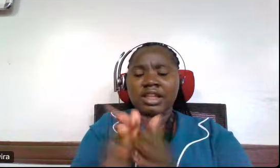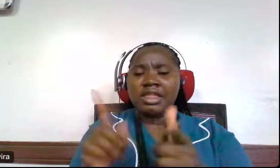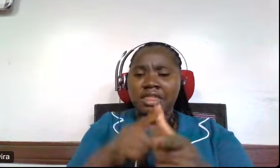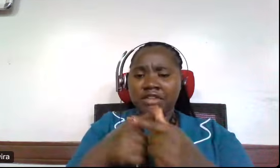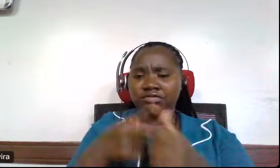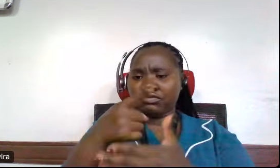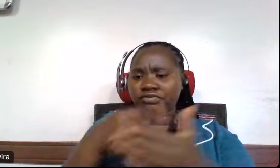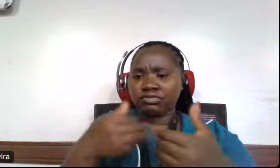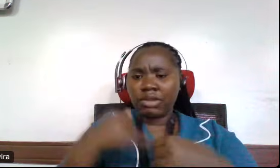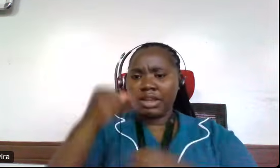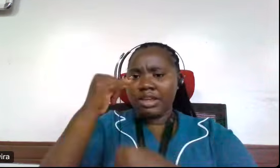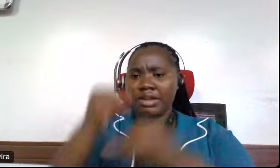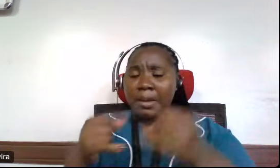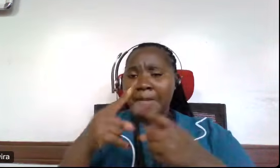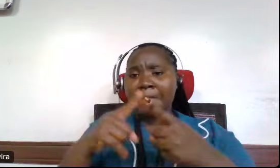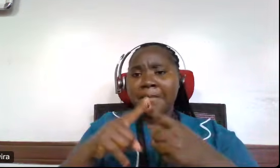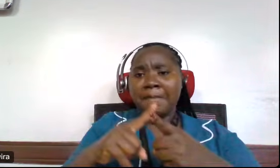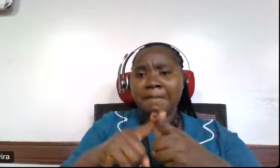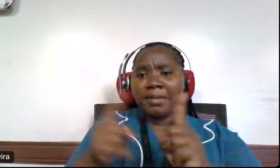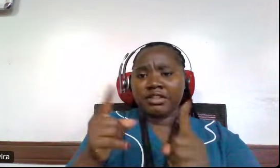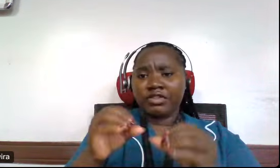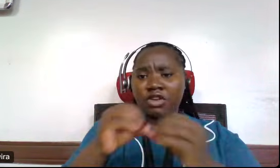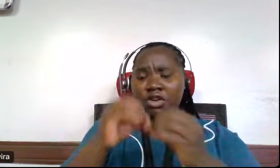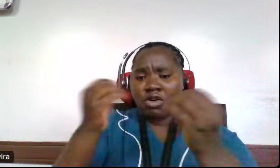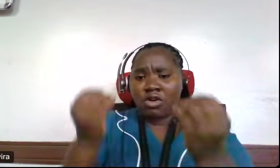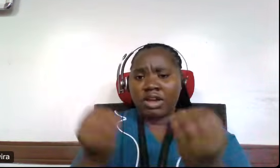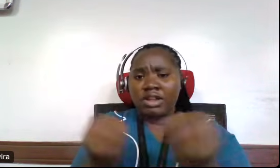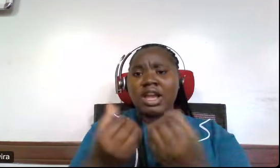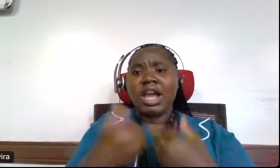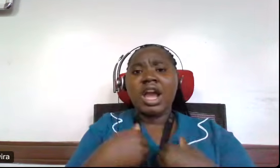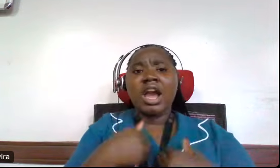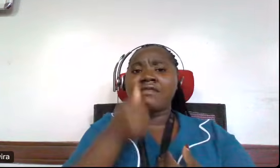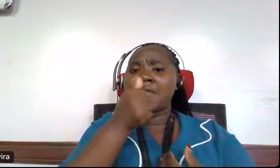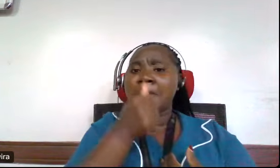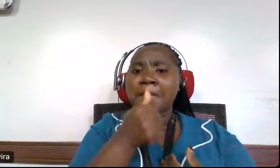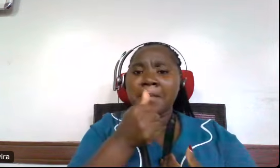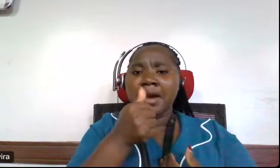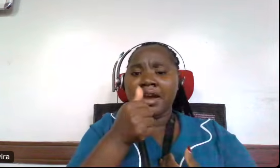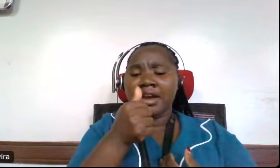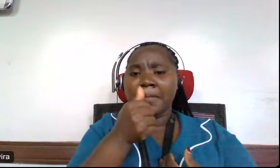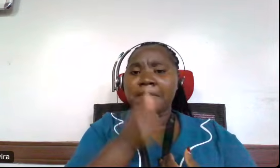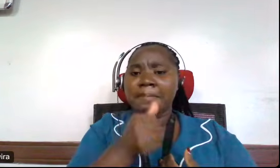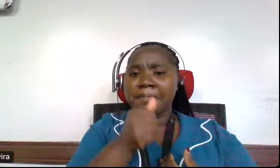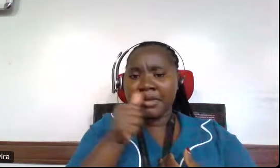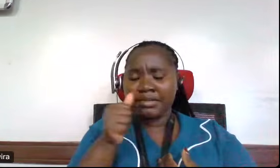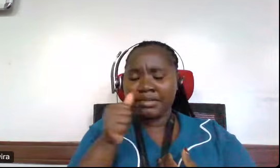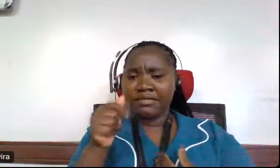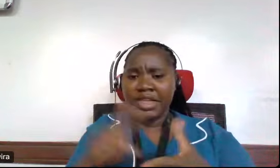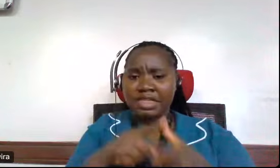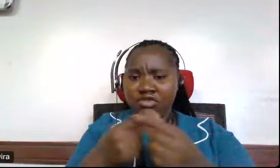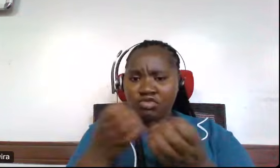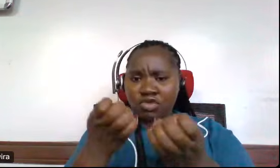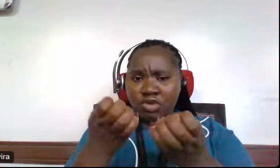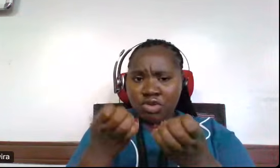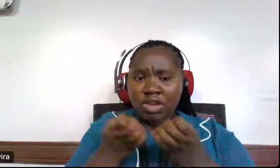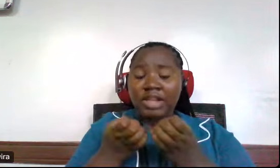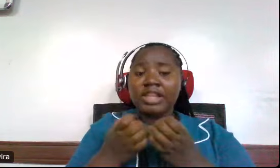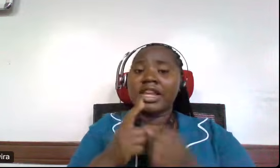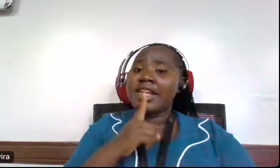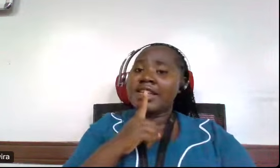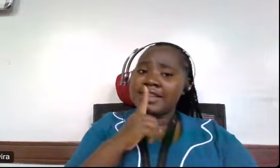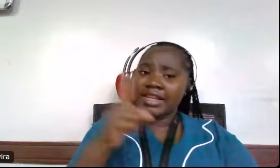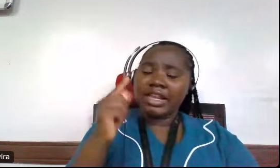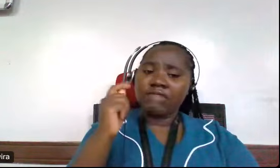are an organization and you have a PIN which starts with a P, then you will still be required to declare the gross